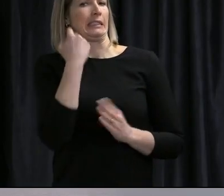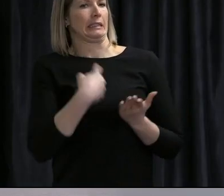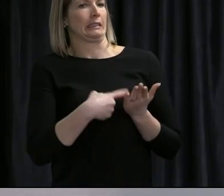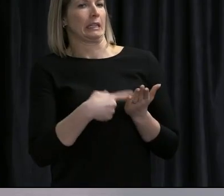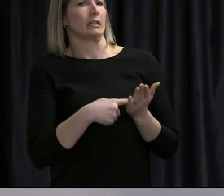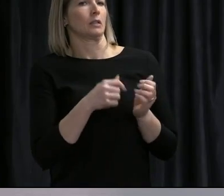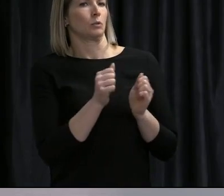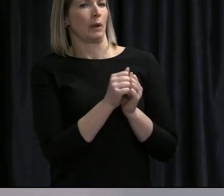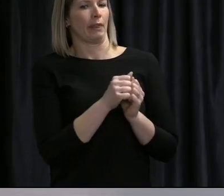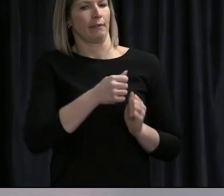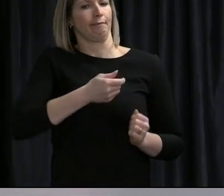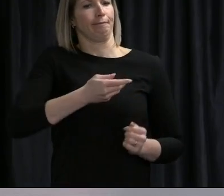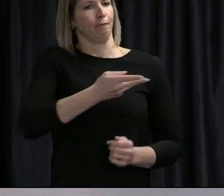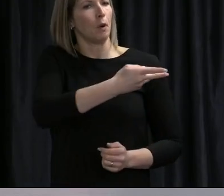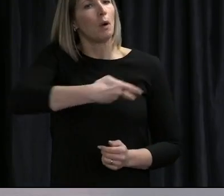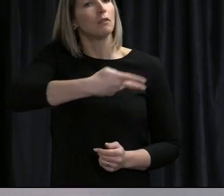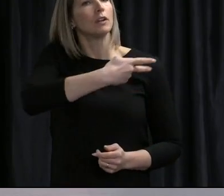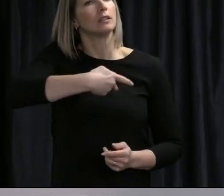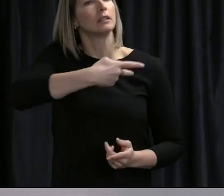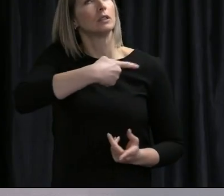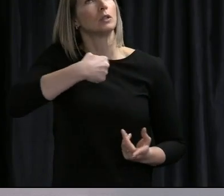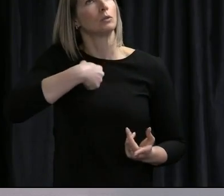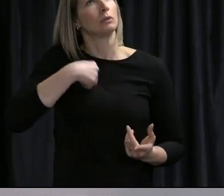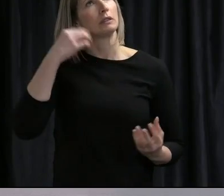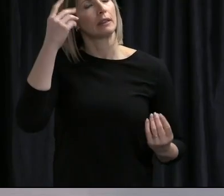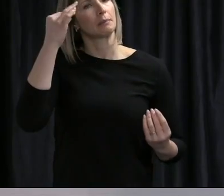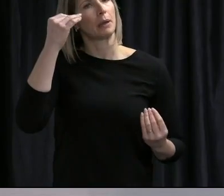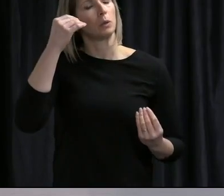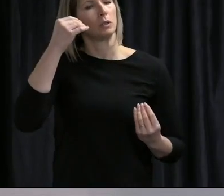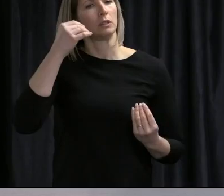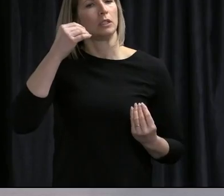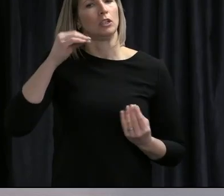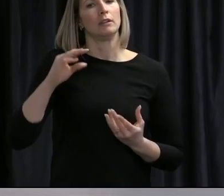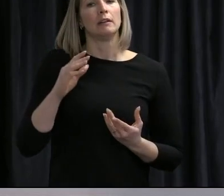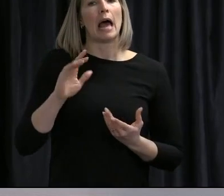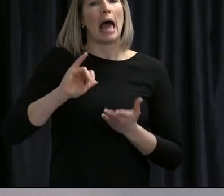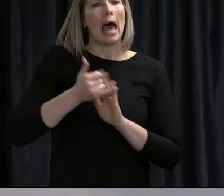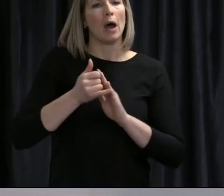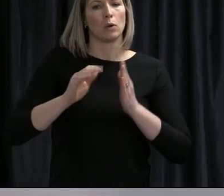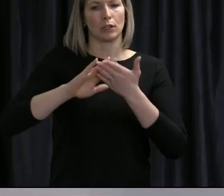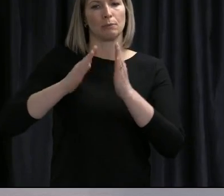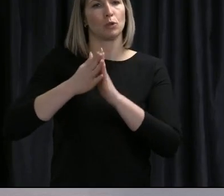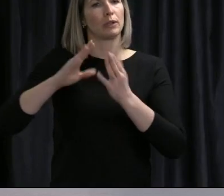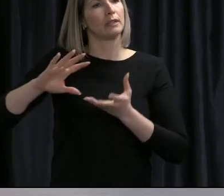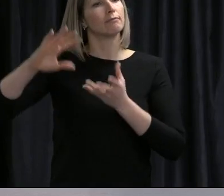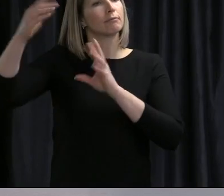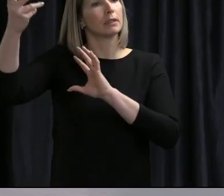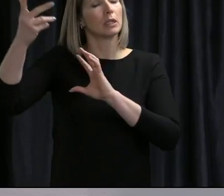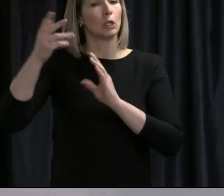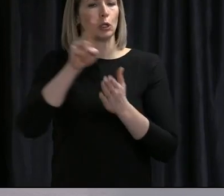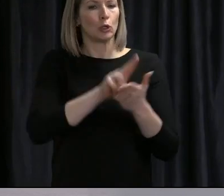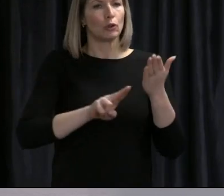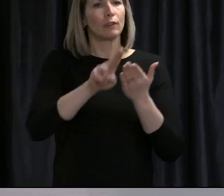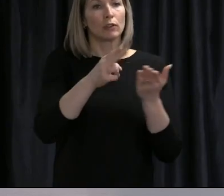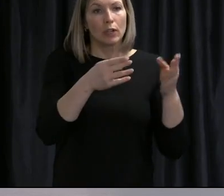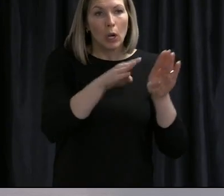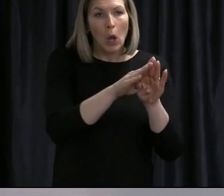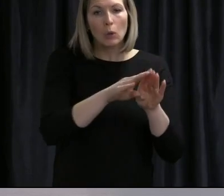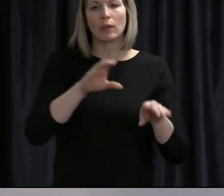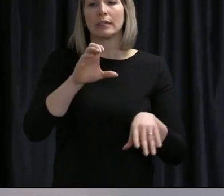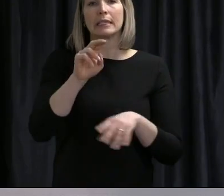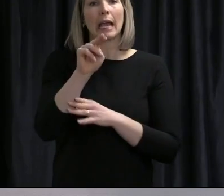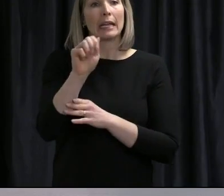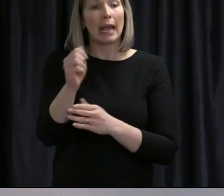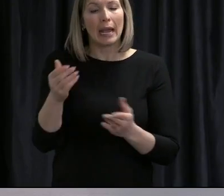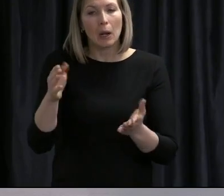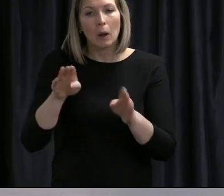is when I talked about social disruptions that will take place of closing schools and universities closing up and CNA and so